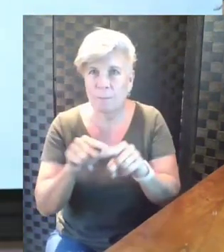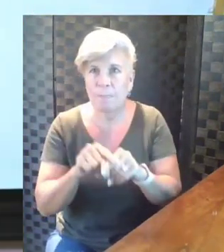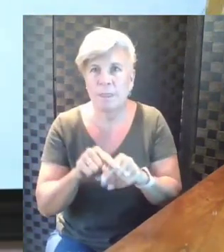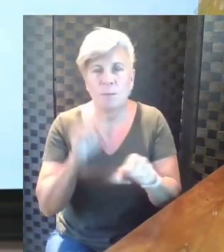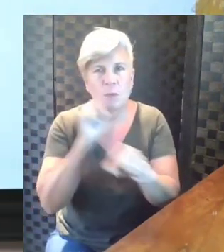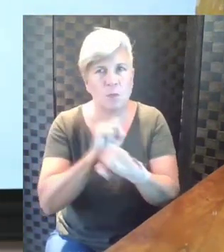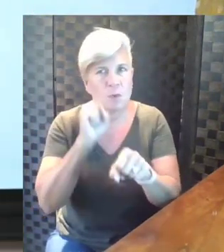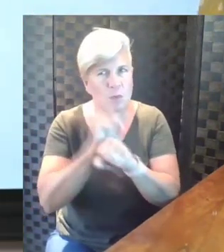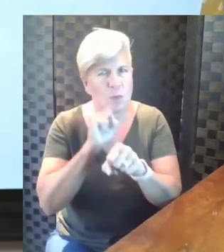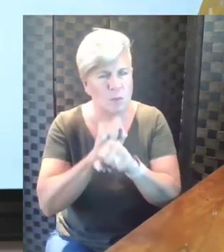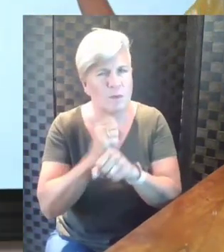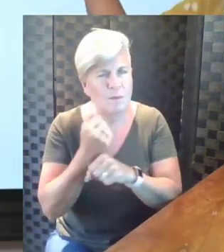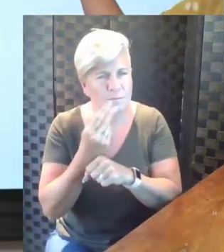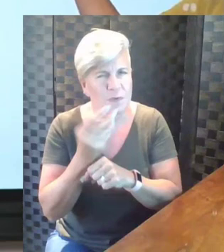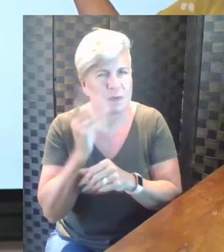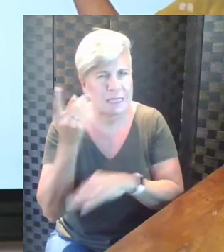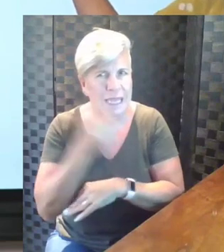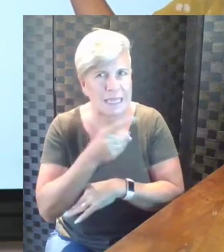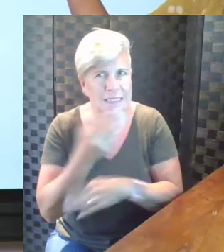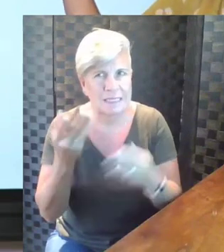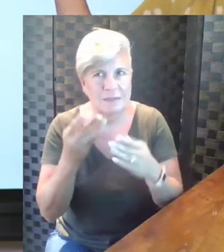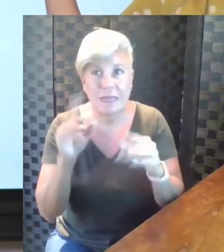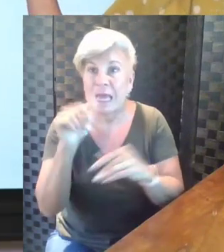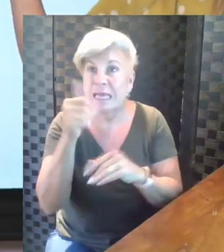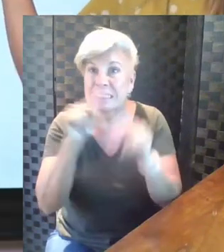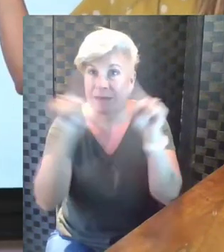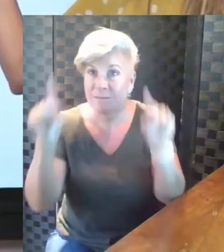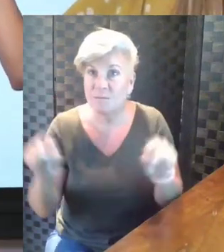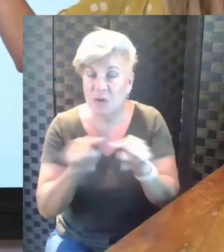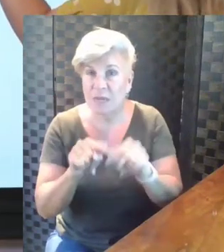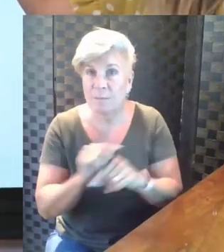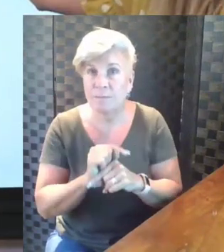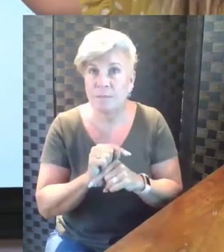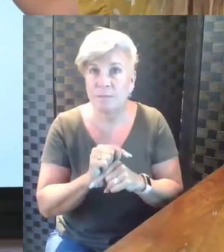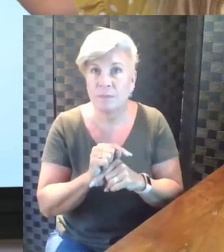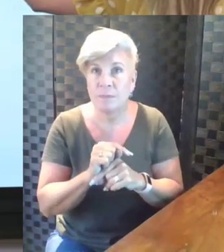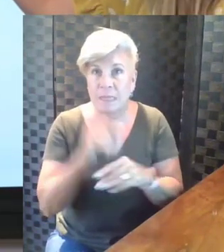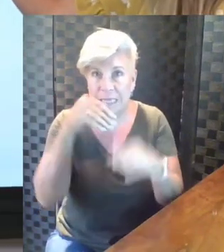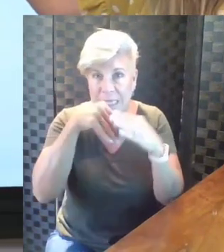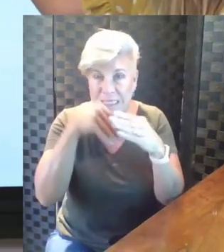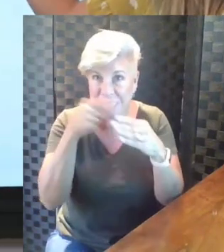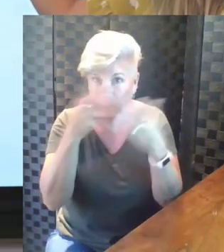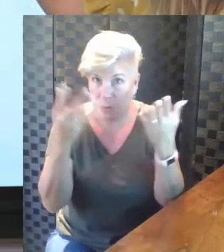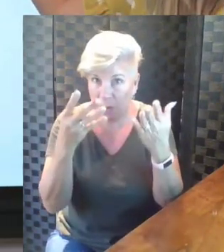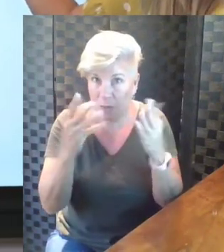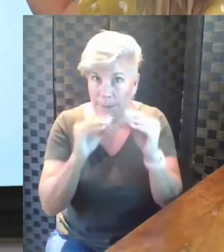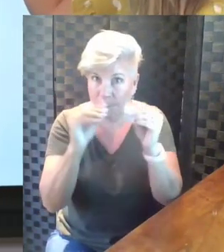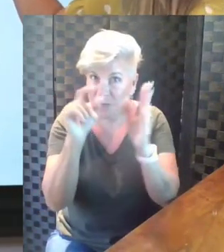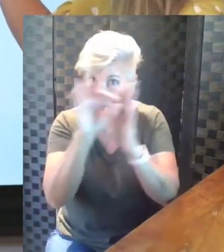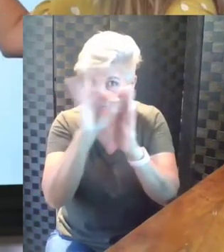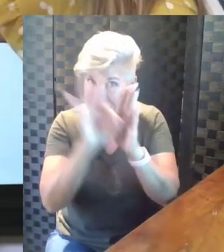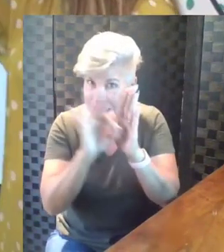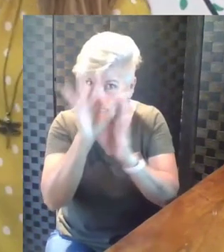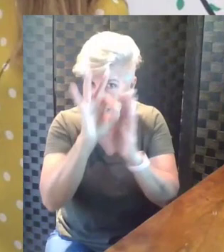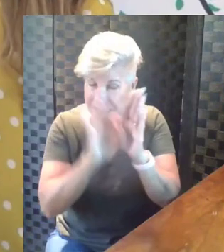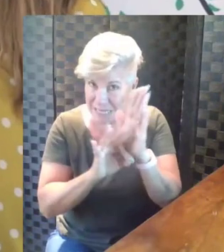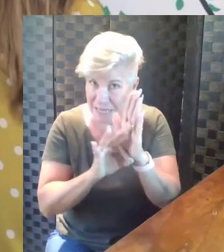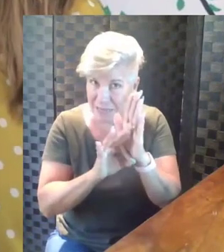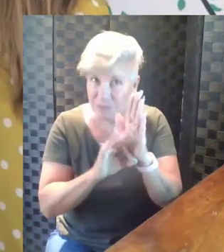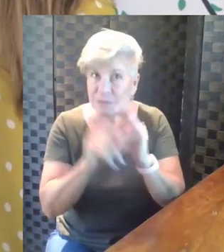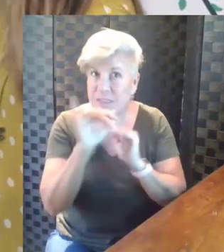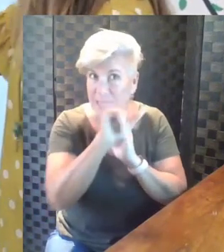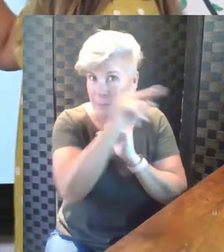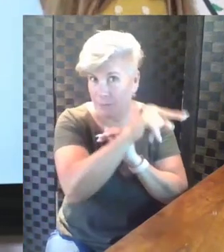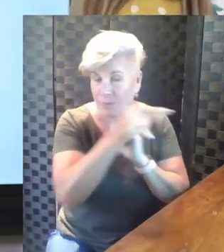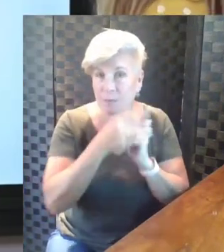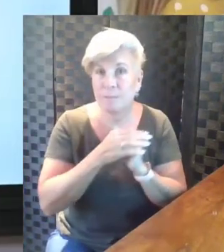had been working on these for a few days. So here's our 10 frame, or a frame of 10. And inside we placed those 10 counters that we saw